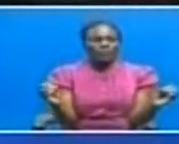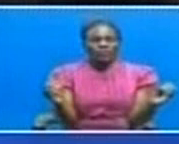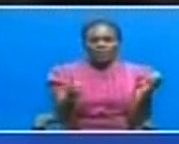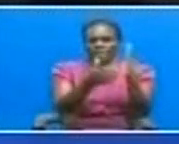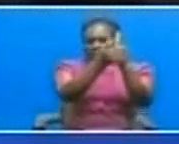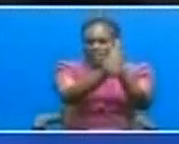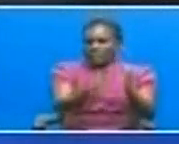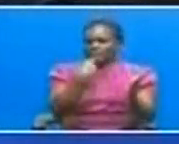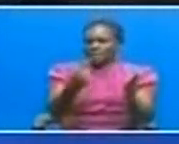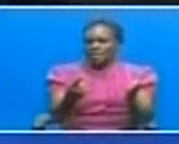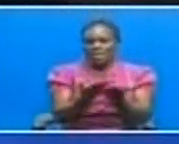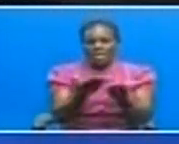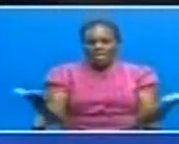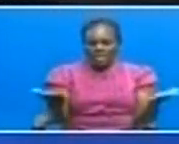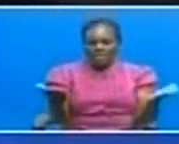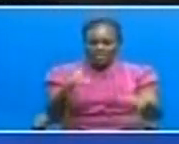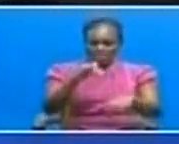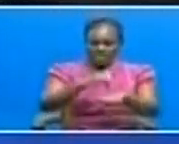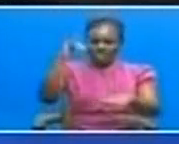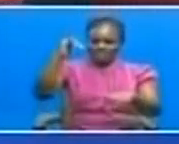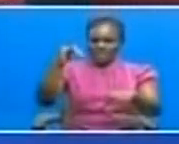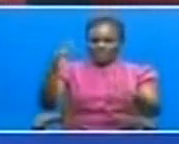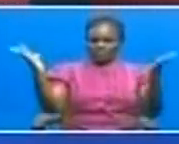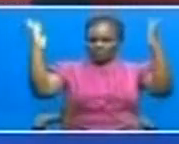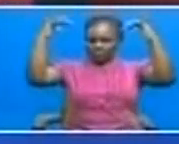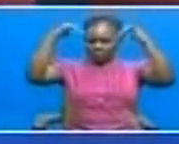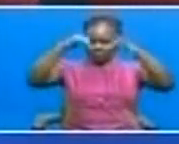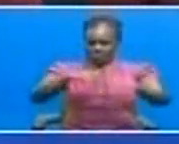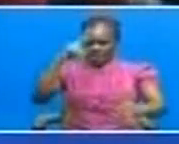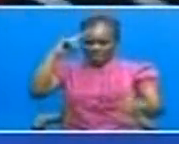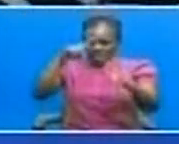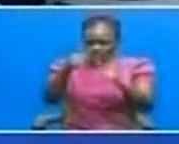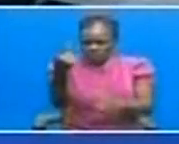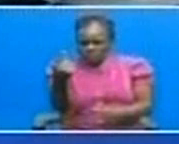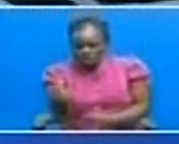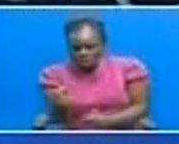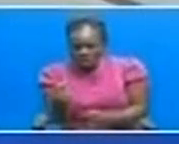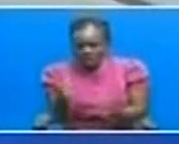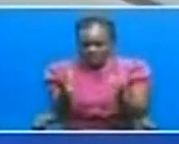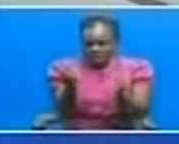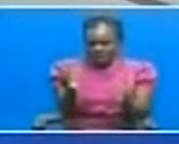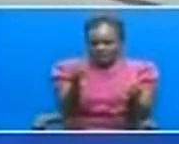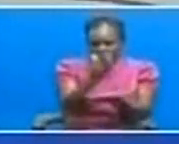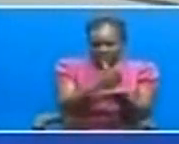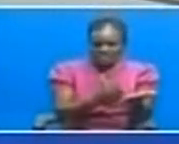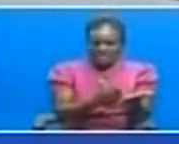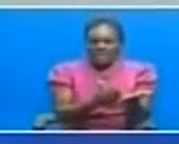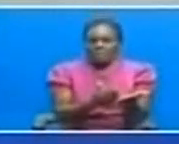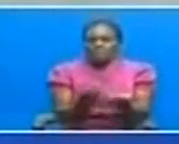Analysts say any trickle-down effect of the Global Economic Summit targeted at the small and medium enterprises